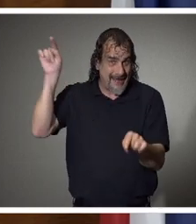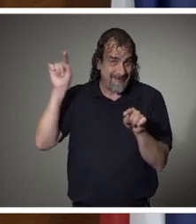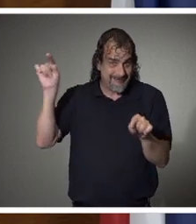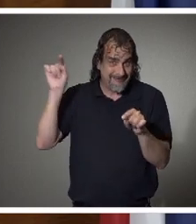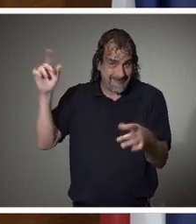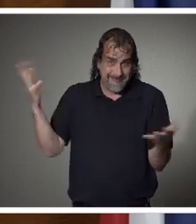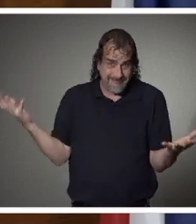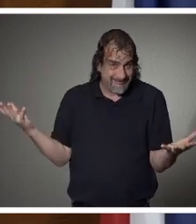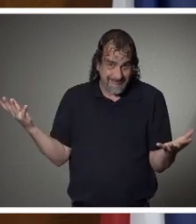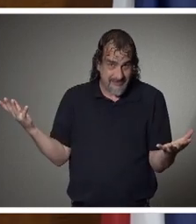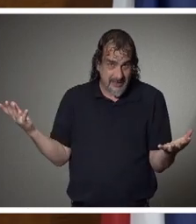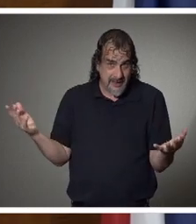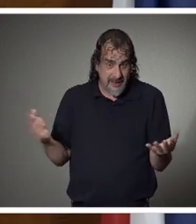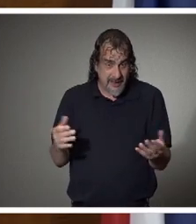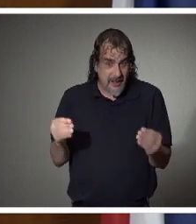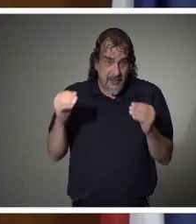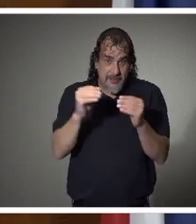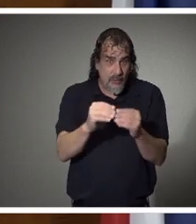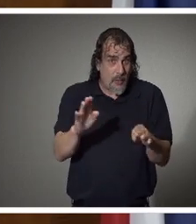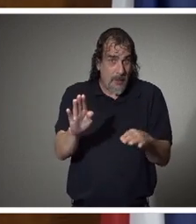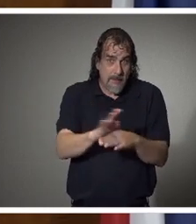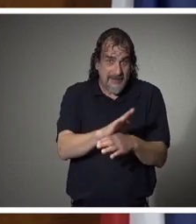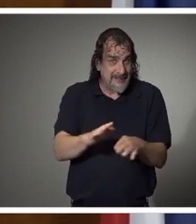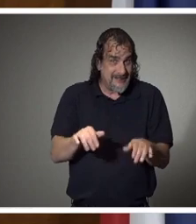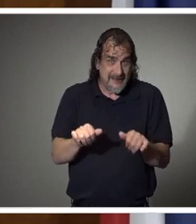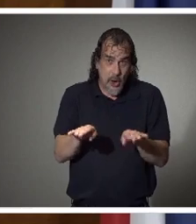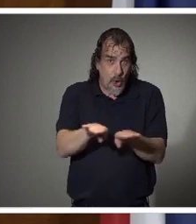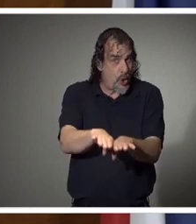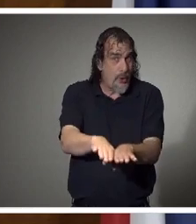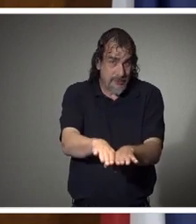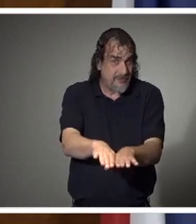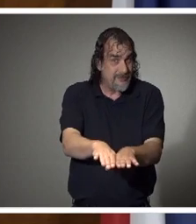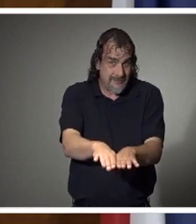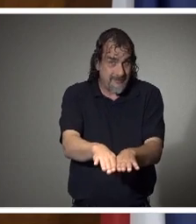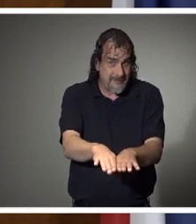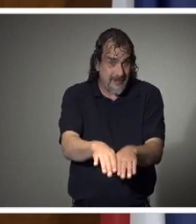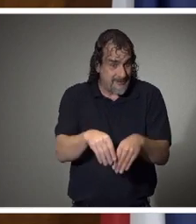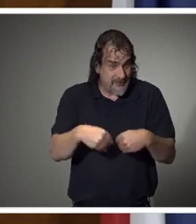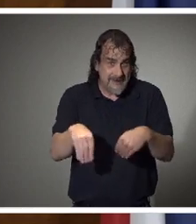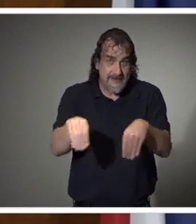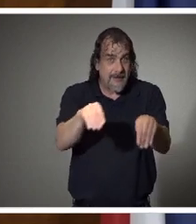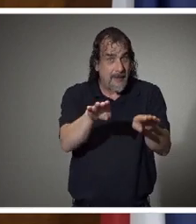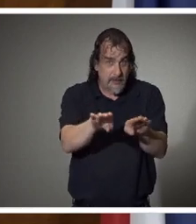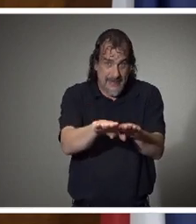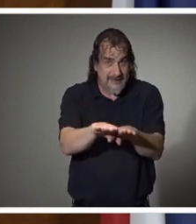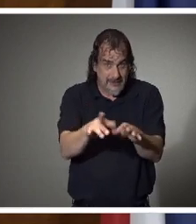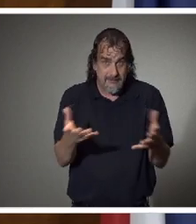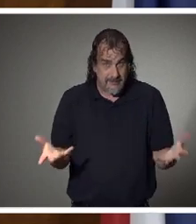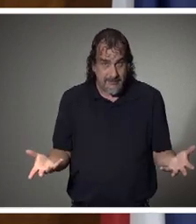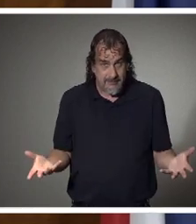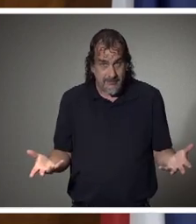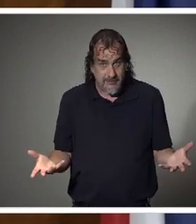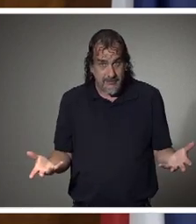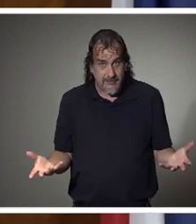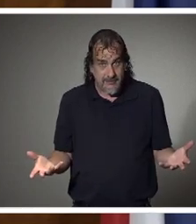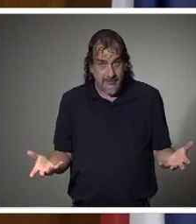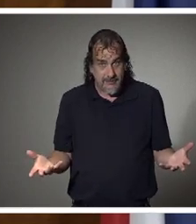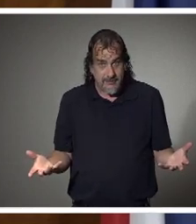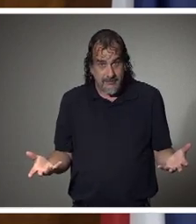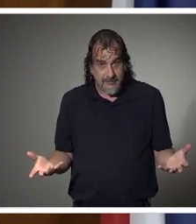longer businesses are closed, particularly retail businesses in terms of